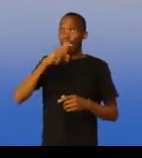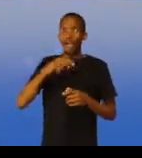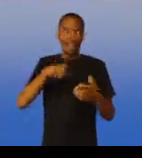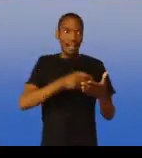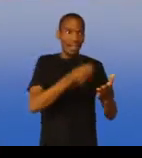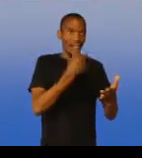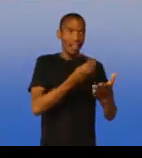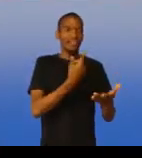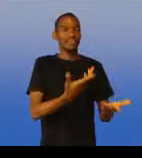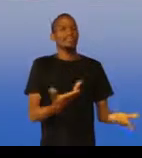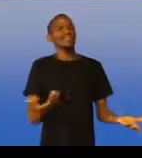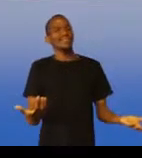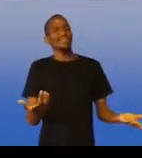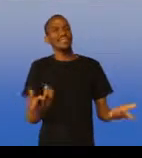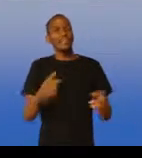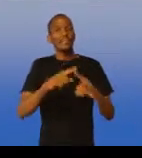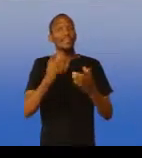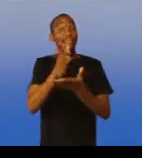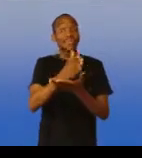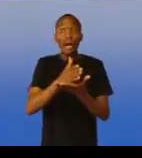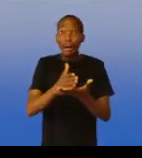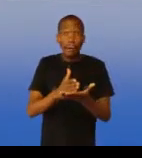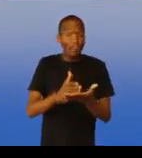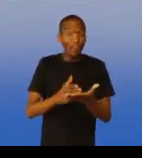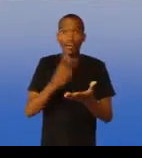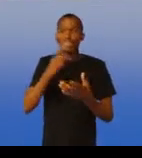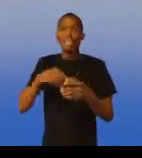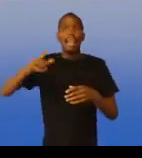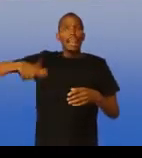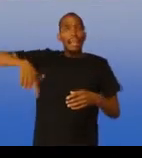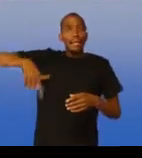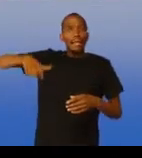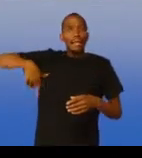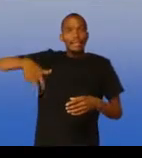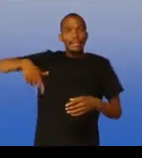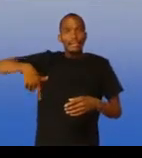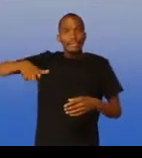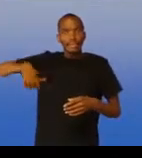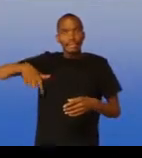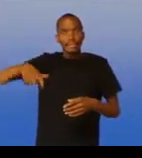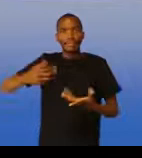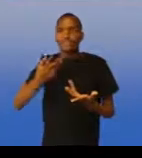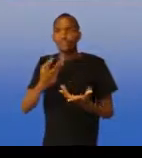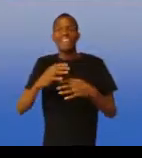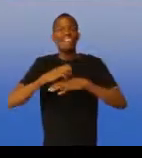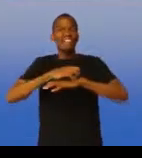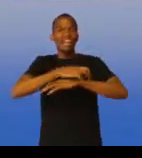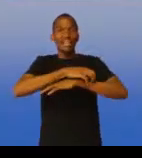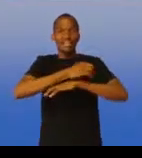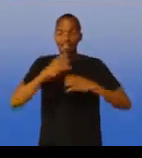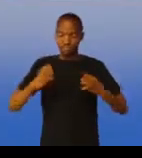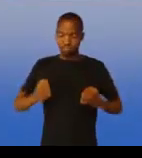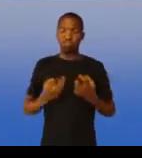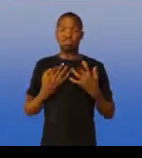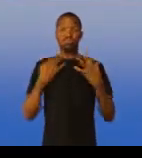treatment. Some find that maybe it's too late. Yeah, it's too late. The virus has spread throughout